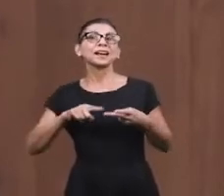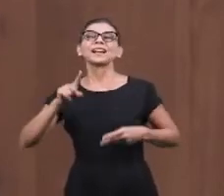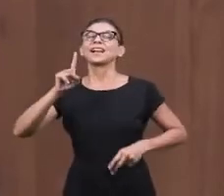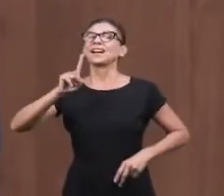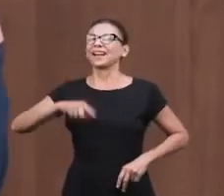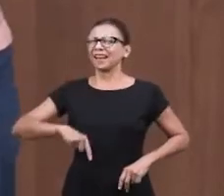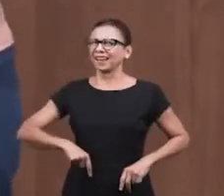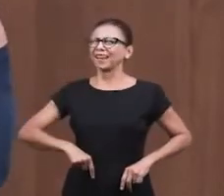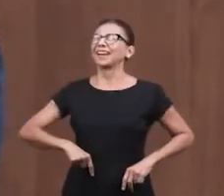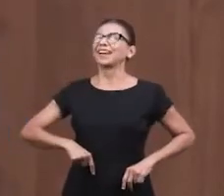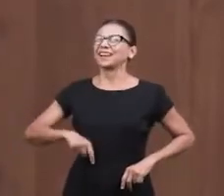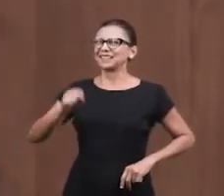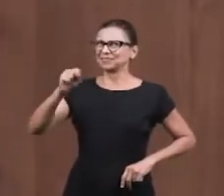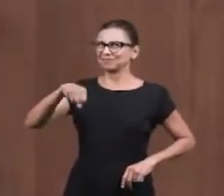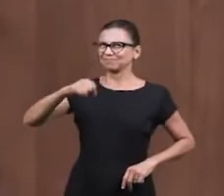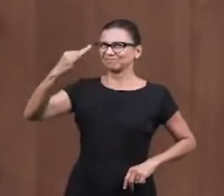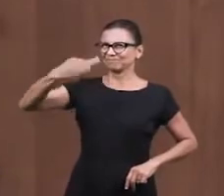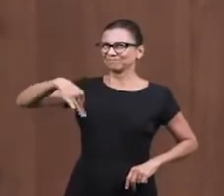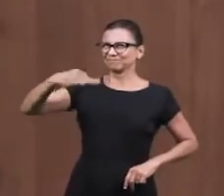Jesus. Very good. It's right here.